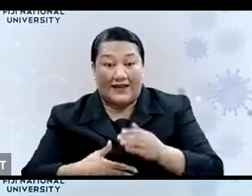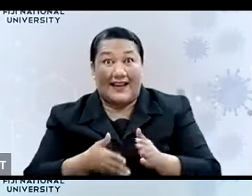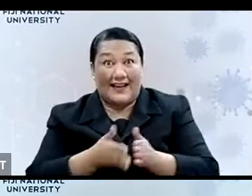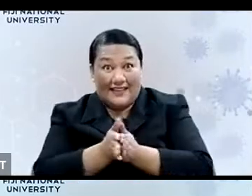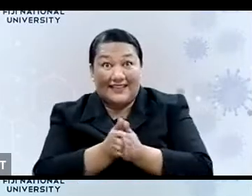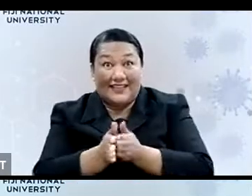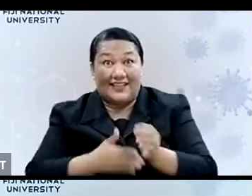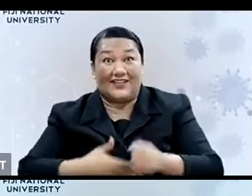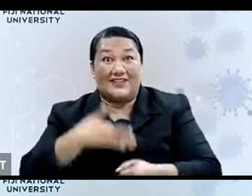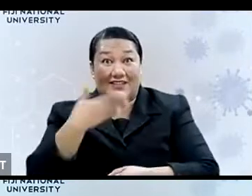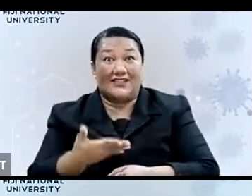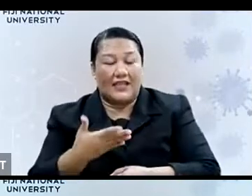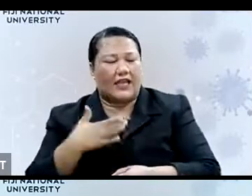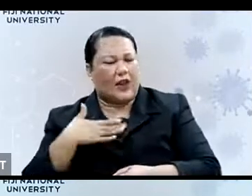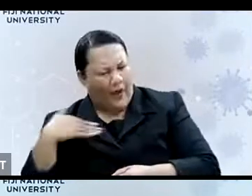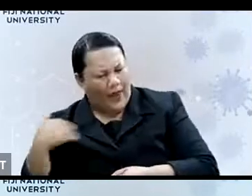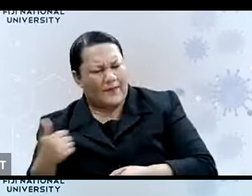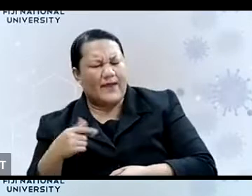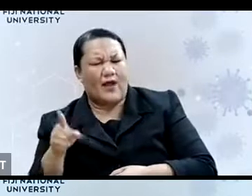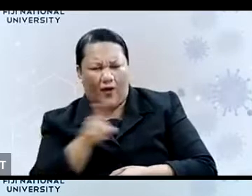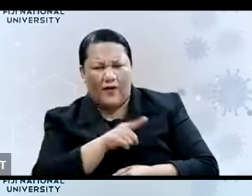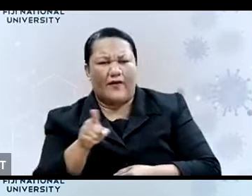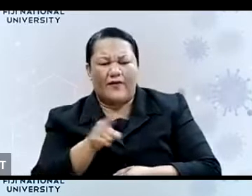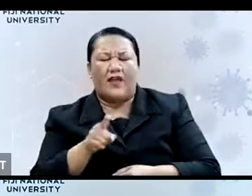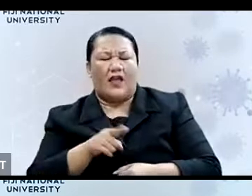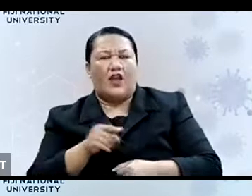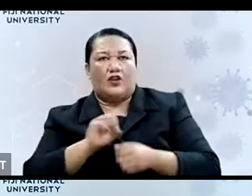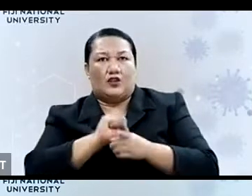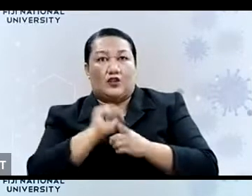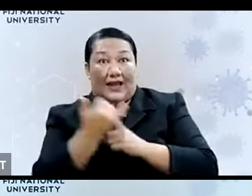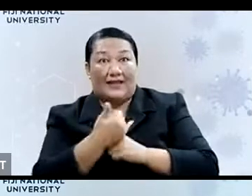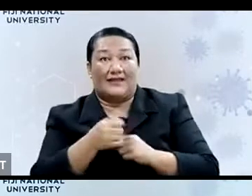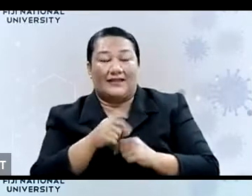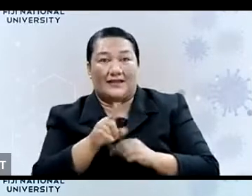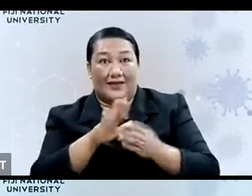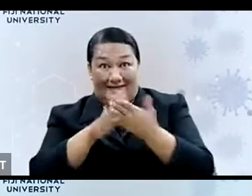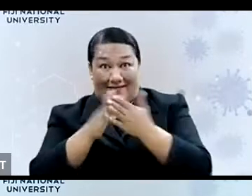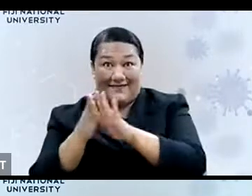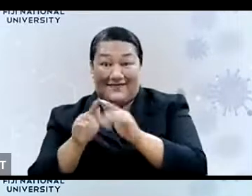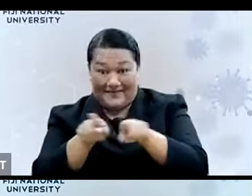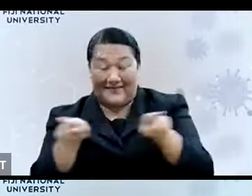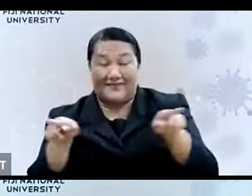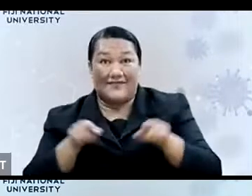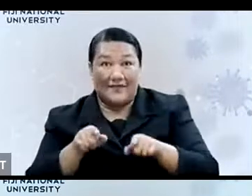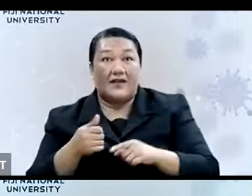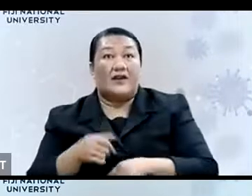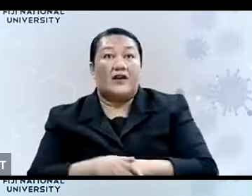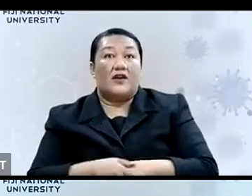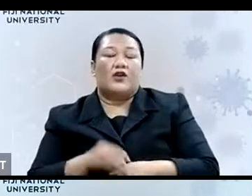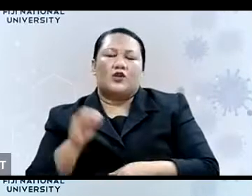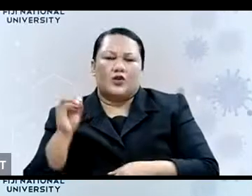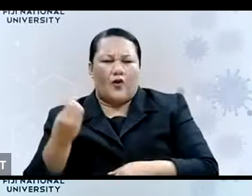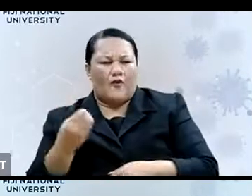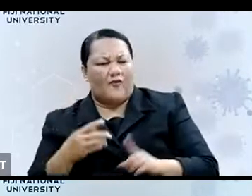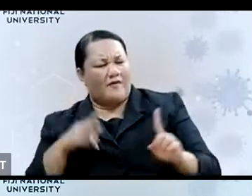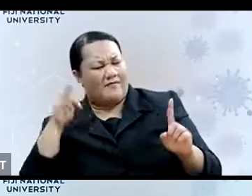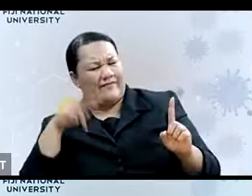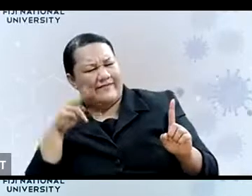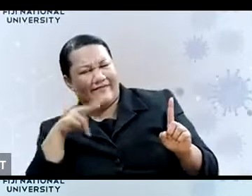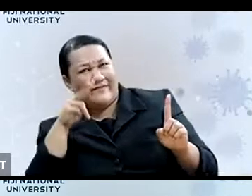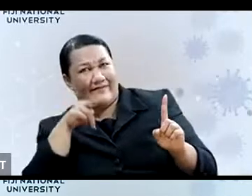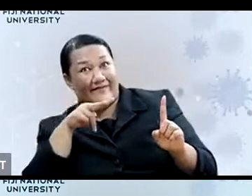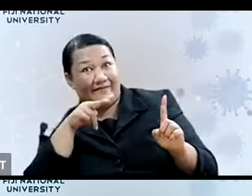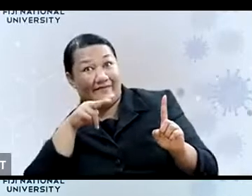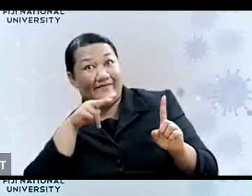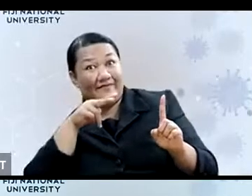of the society. So you almost, from a certain angle, you'd think that you have